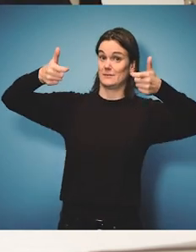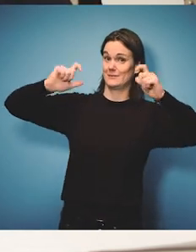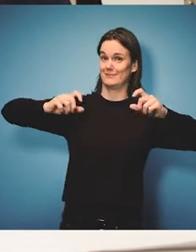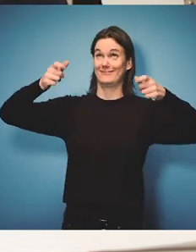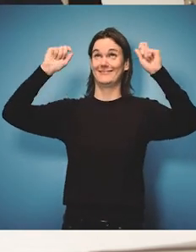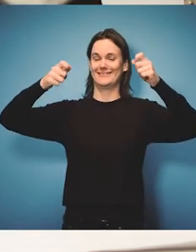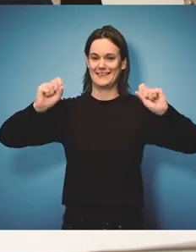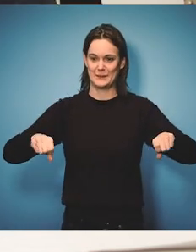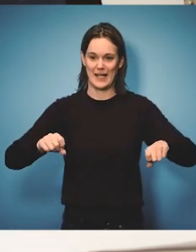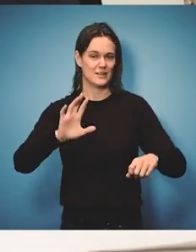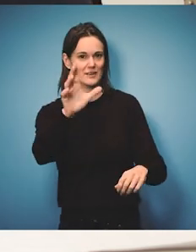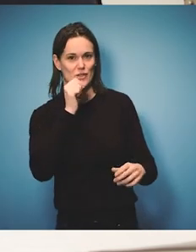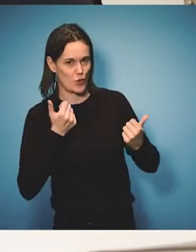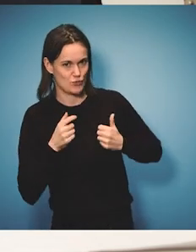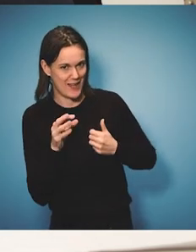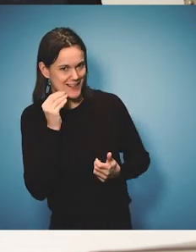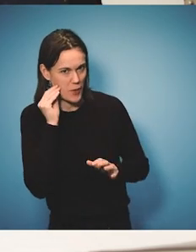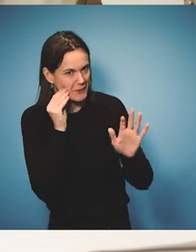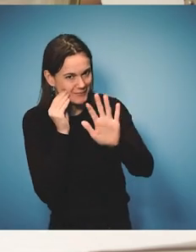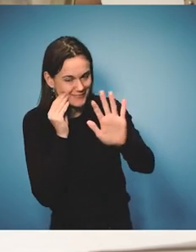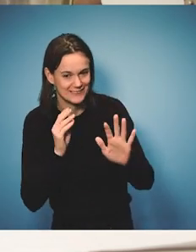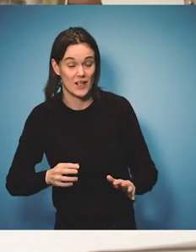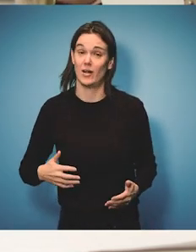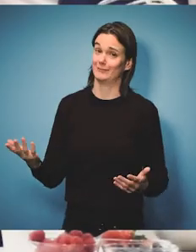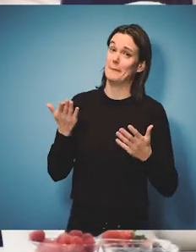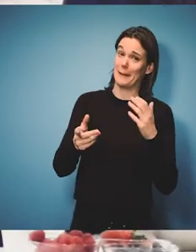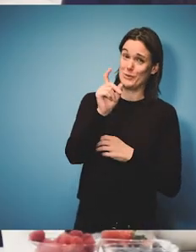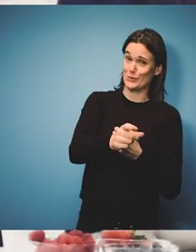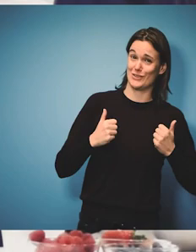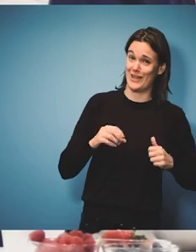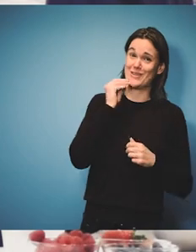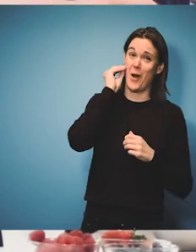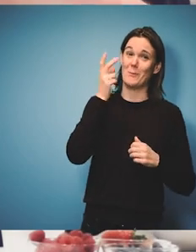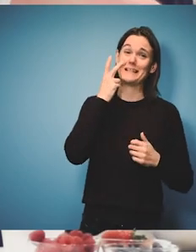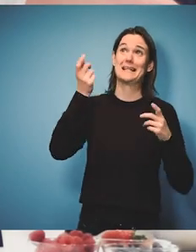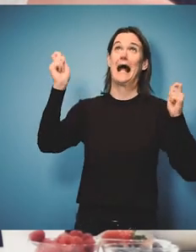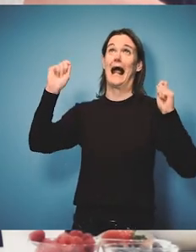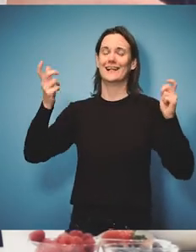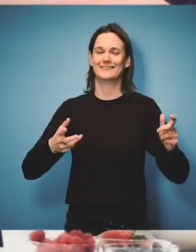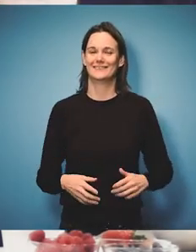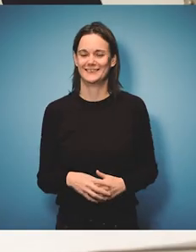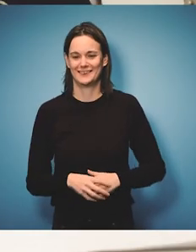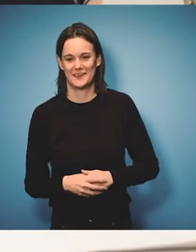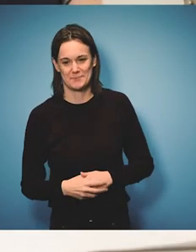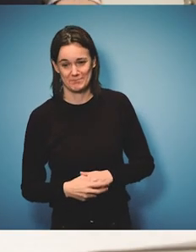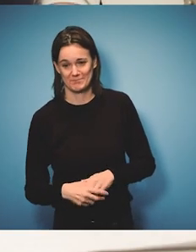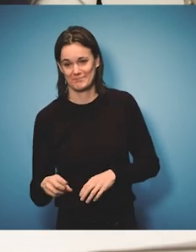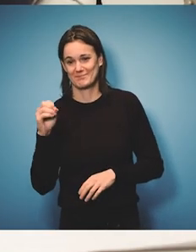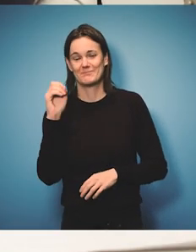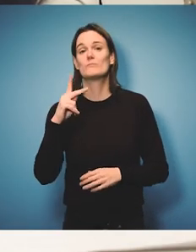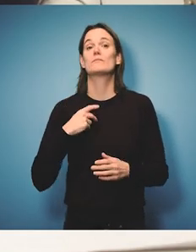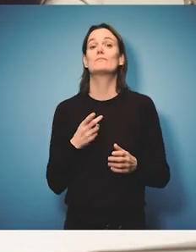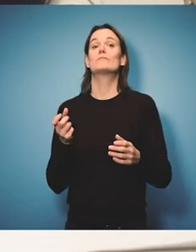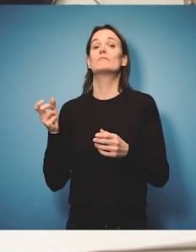But I could still put it over my head if I wanted to. Oh my goodness. Please don't try that at home. Or do. All right, so now that I